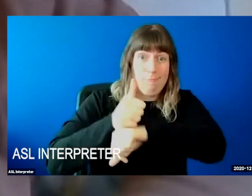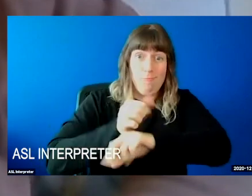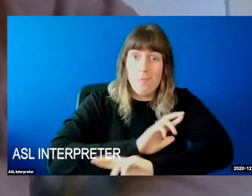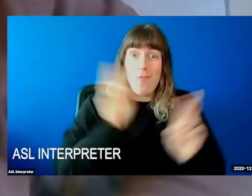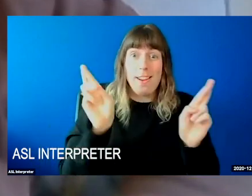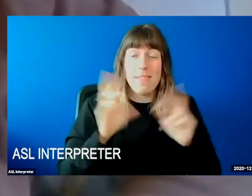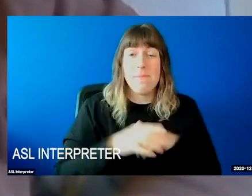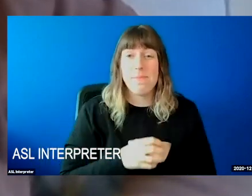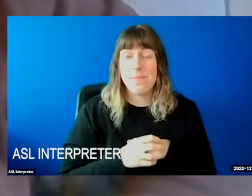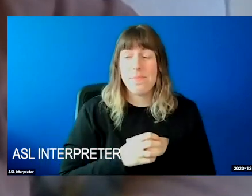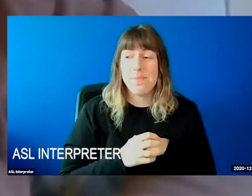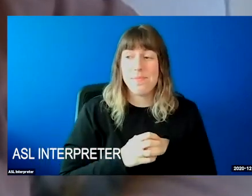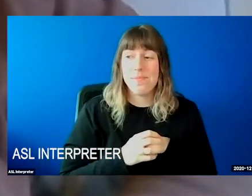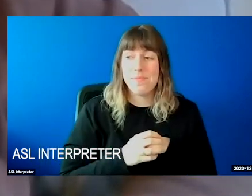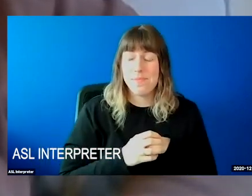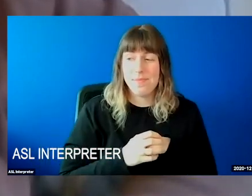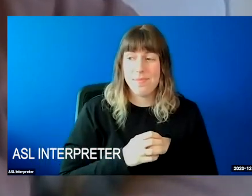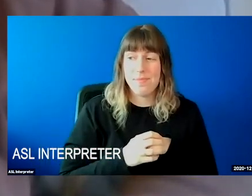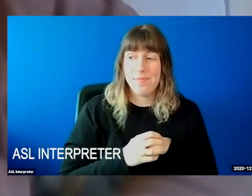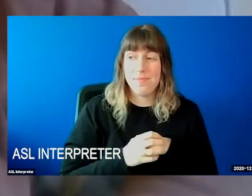define the finish line,